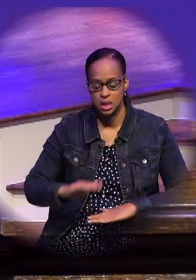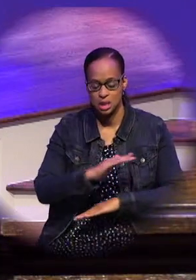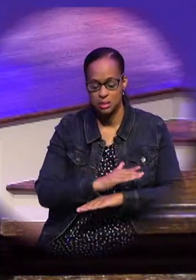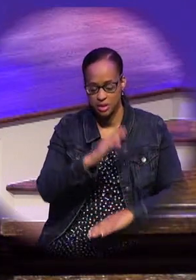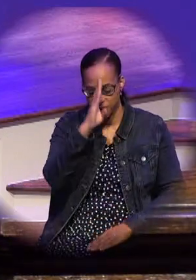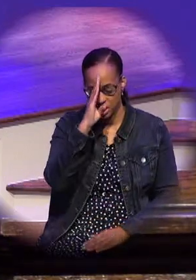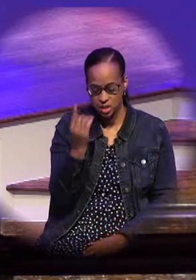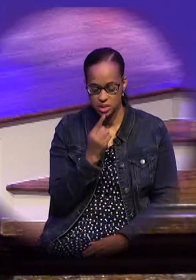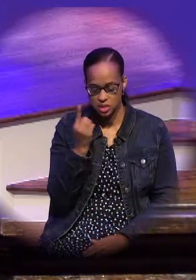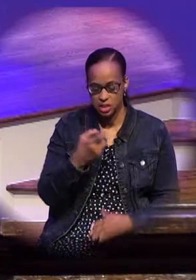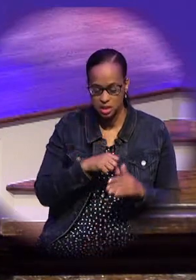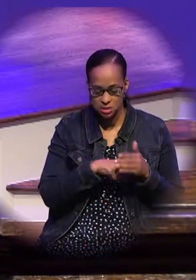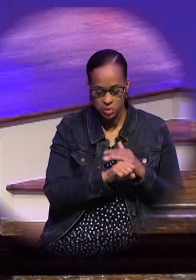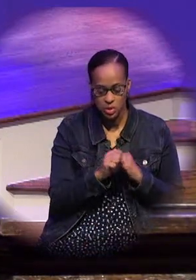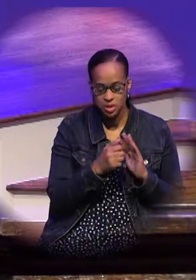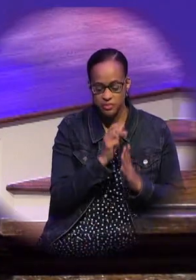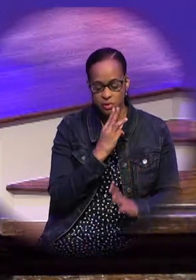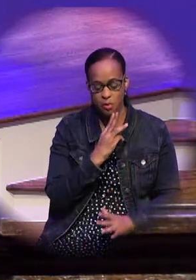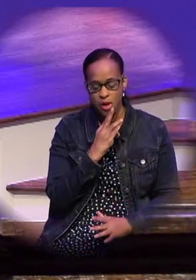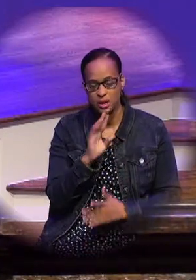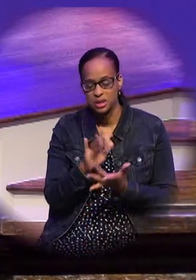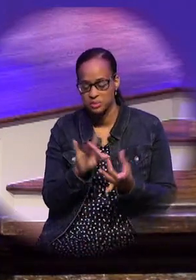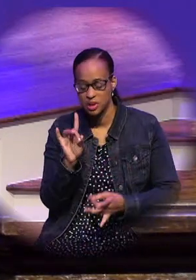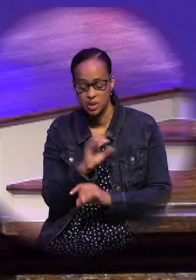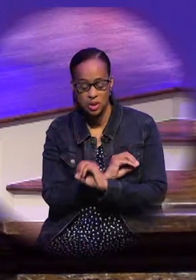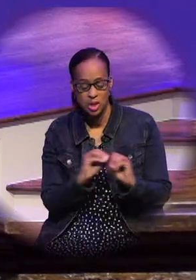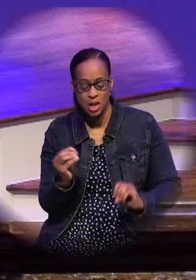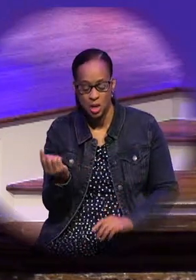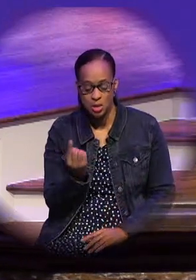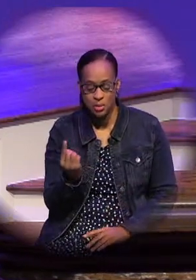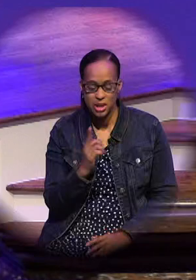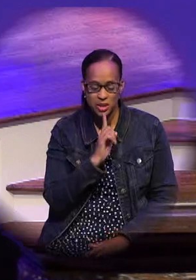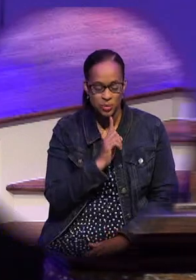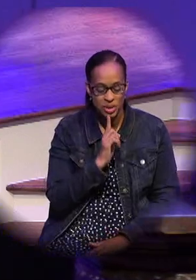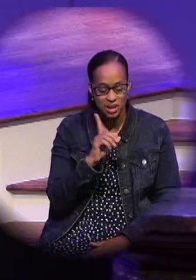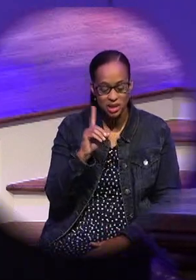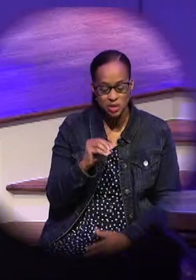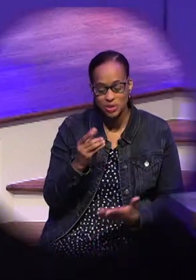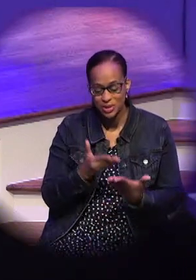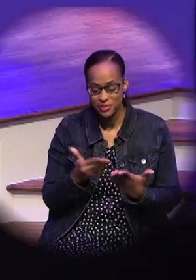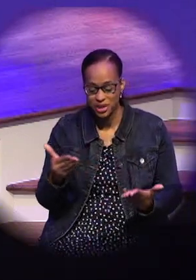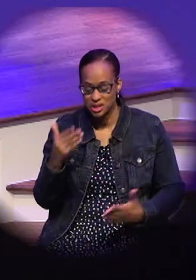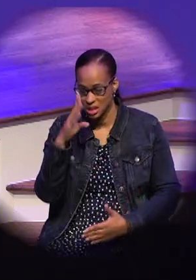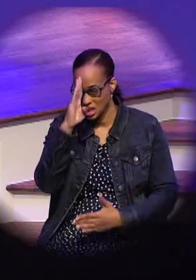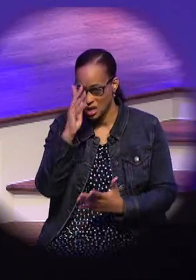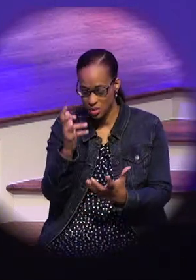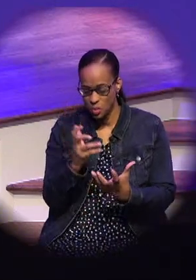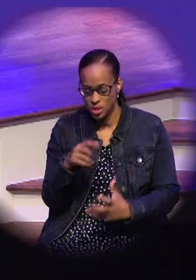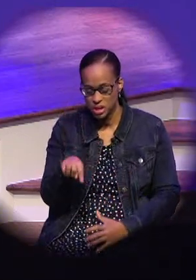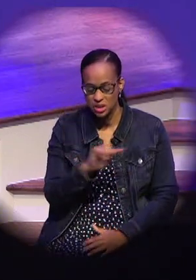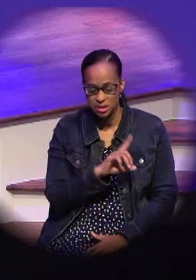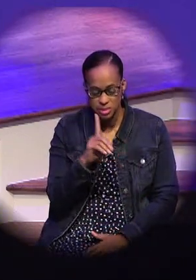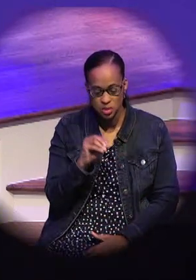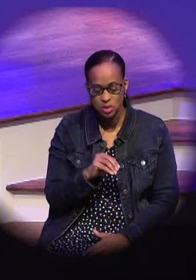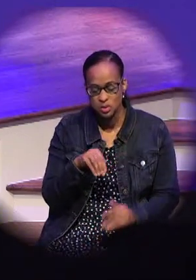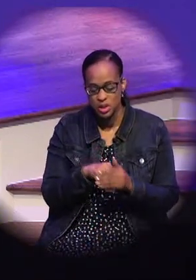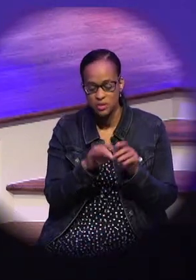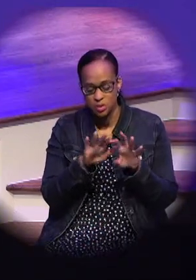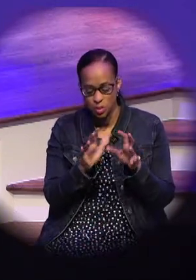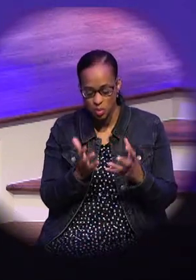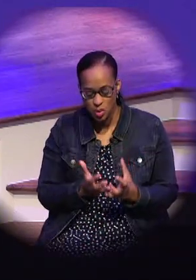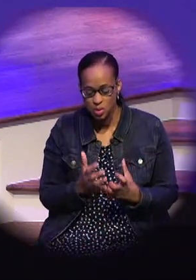he is born of water and spirit. No one can really do the things that God wants them to do in the world